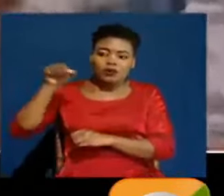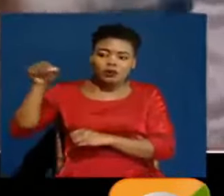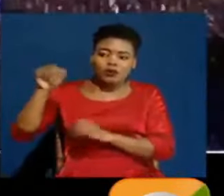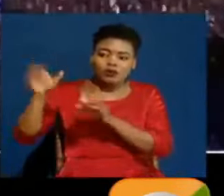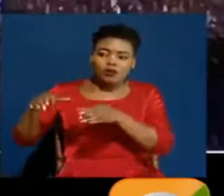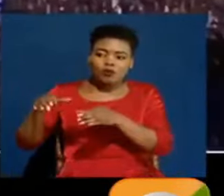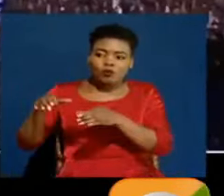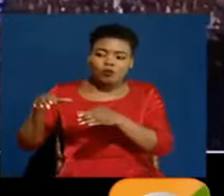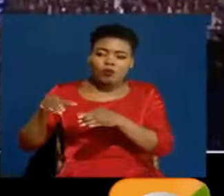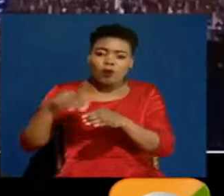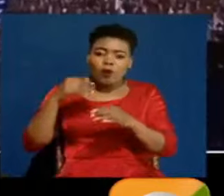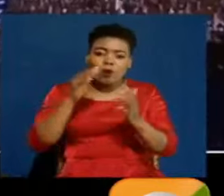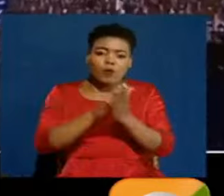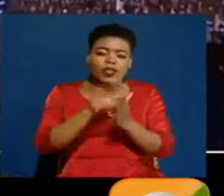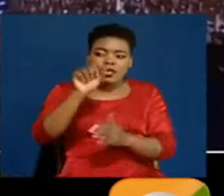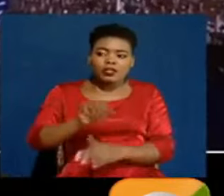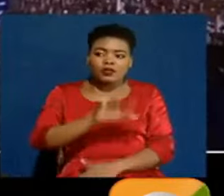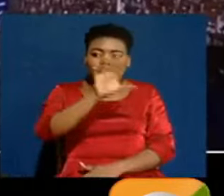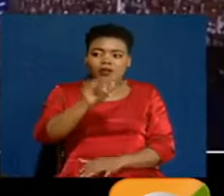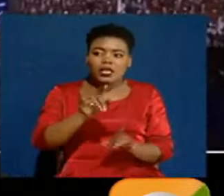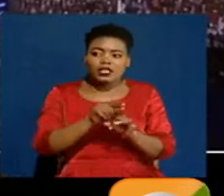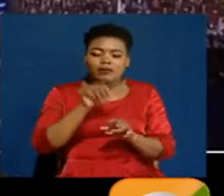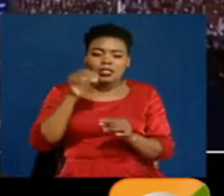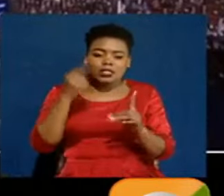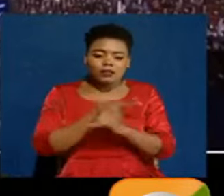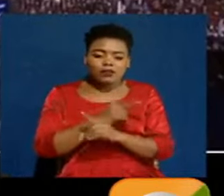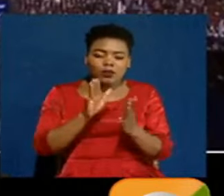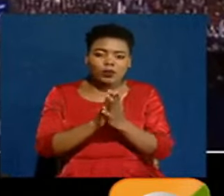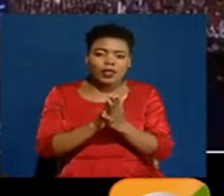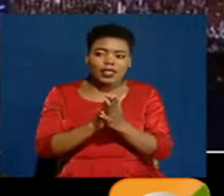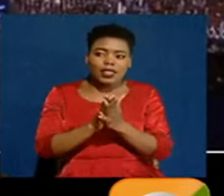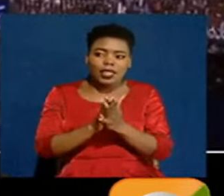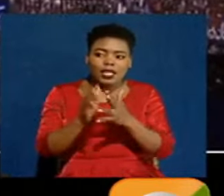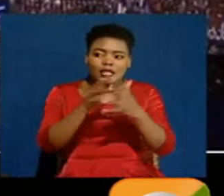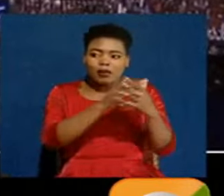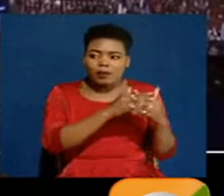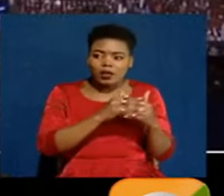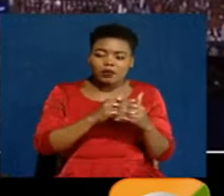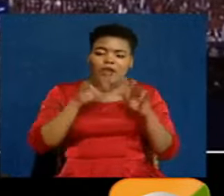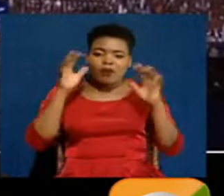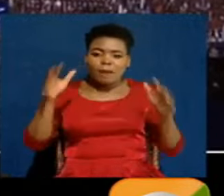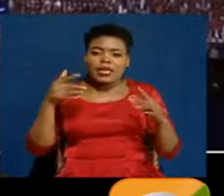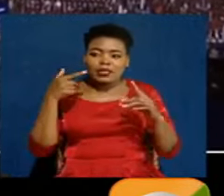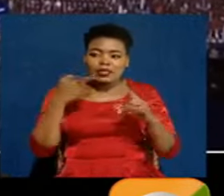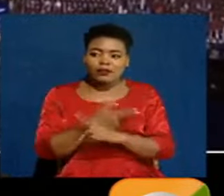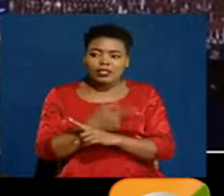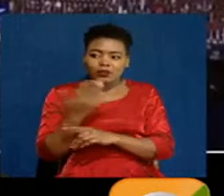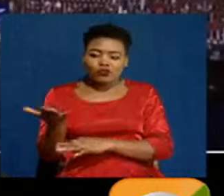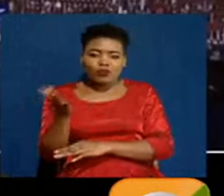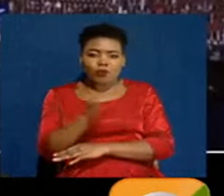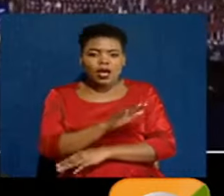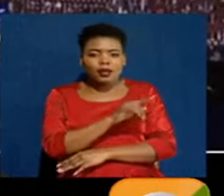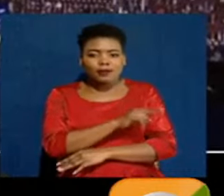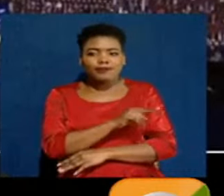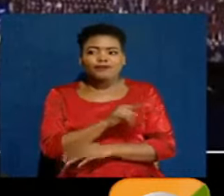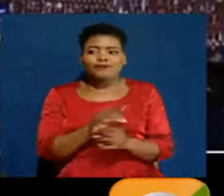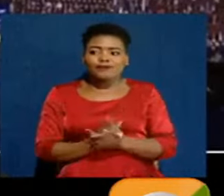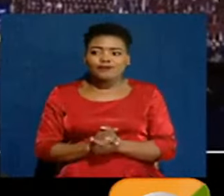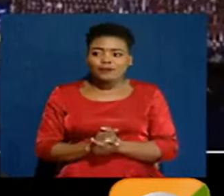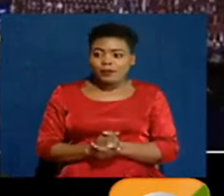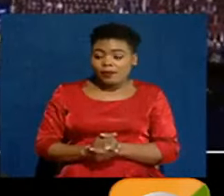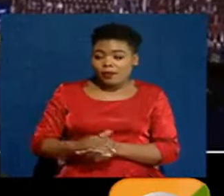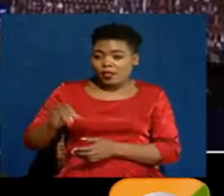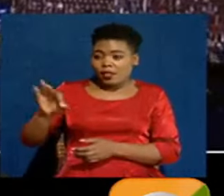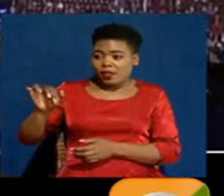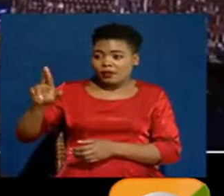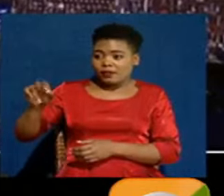African parties, and now what we are seeing in the US. Very, very big difference. Over. All right, Frank, do you